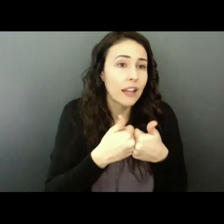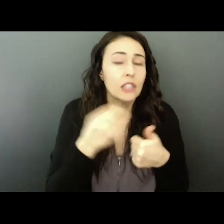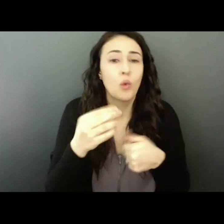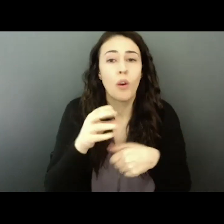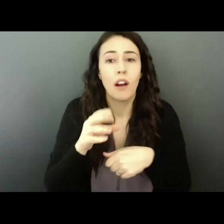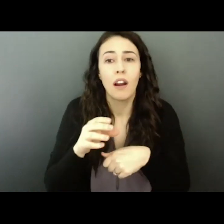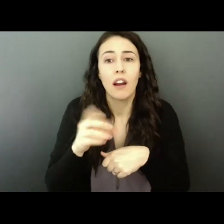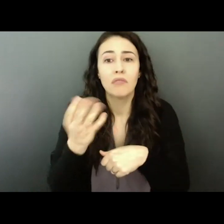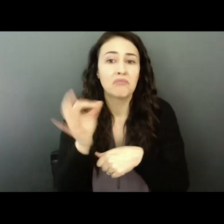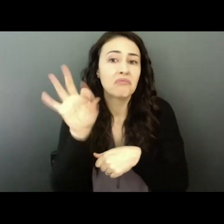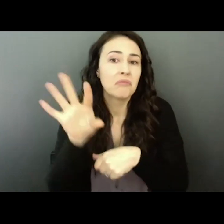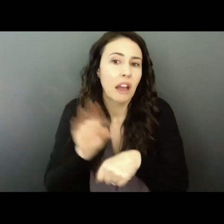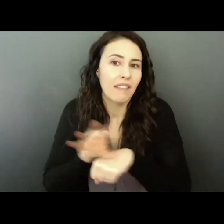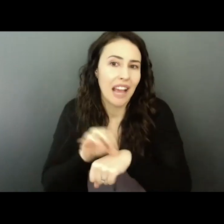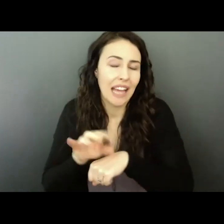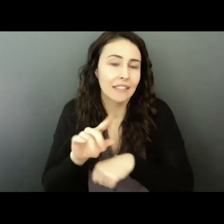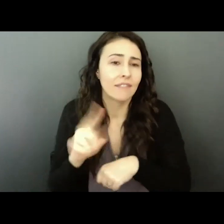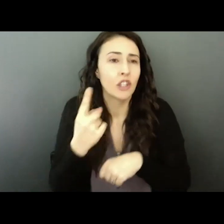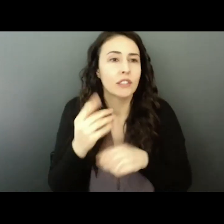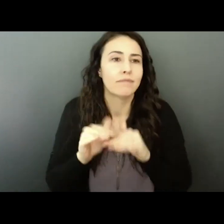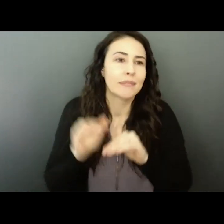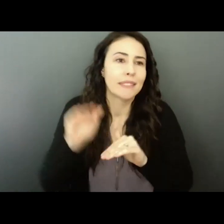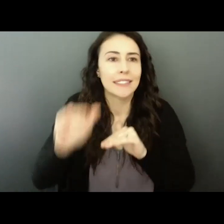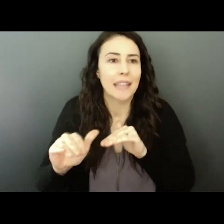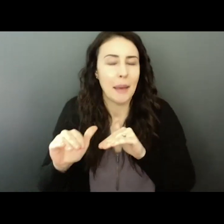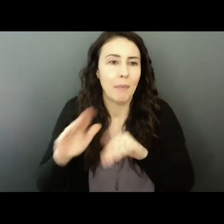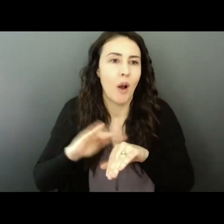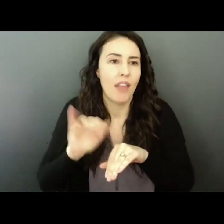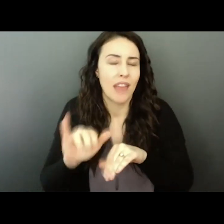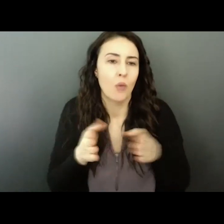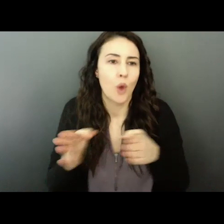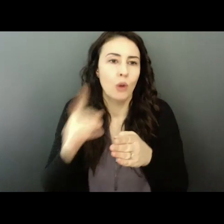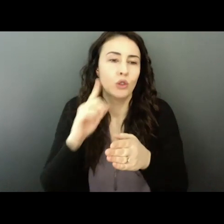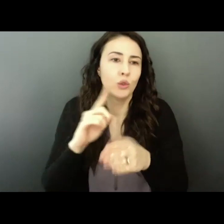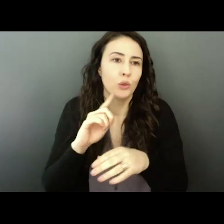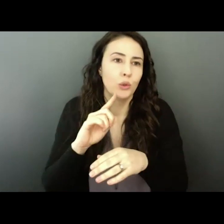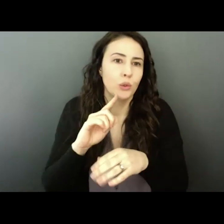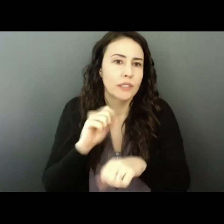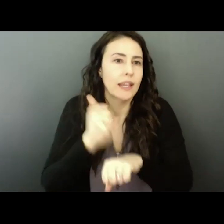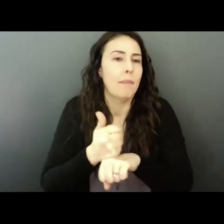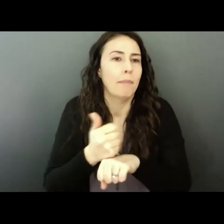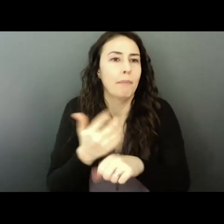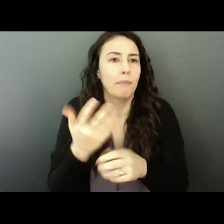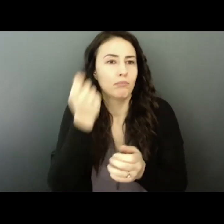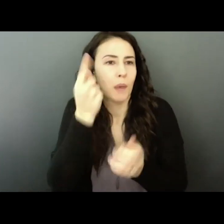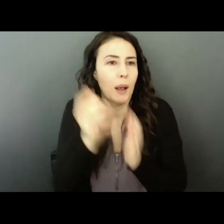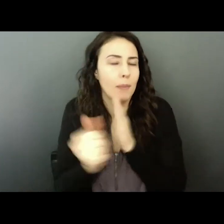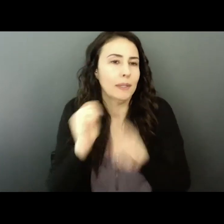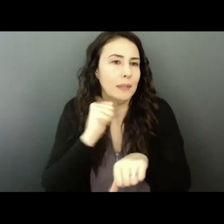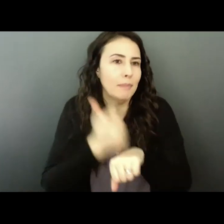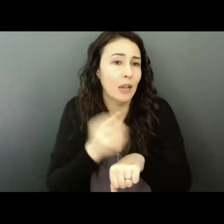focus, the first step on the road to implement competency-based education or build a model that's similar to